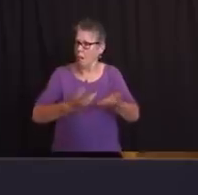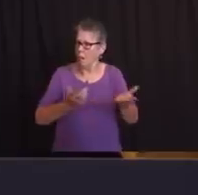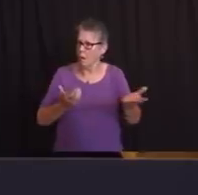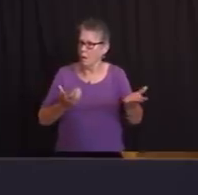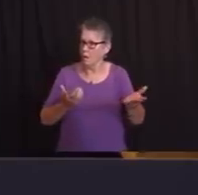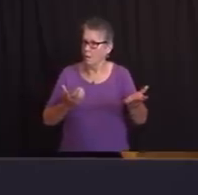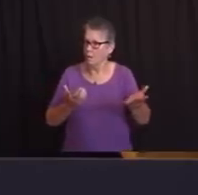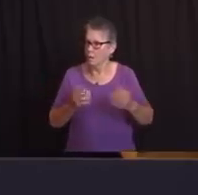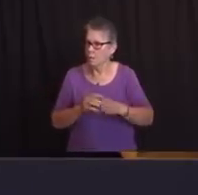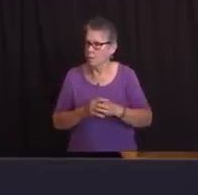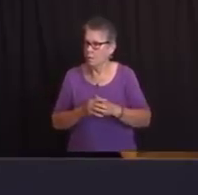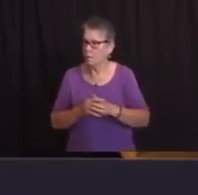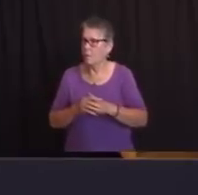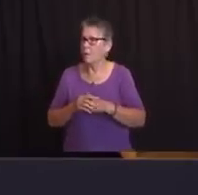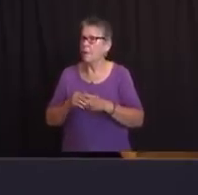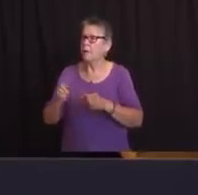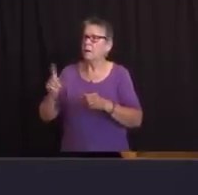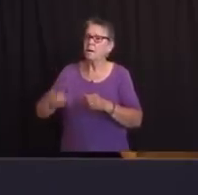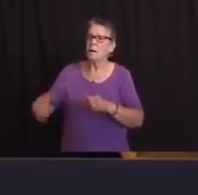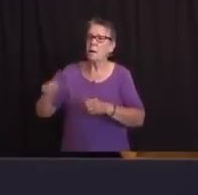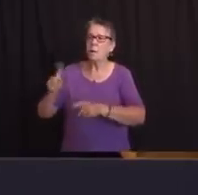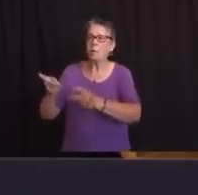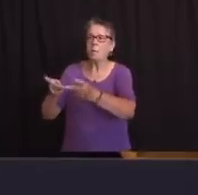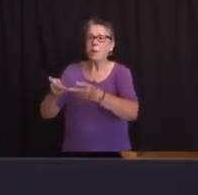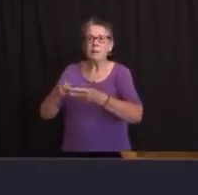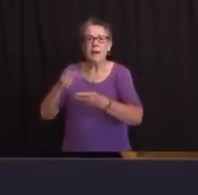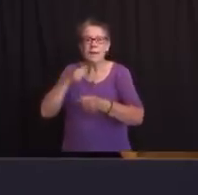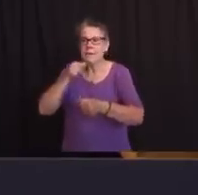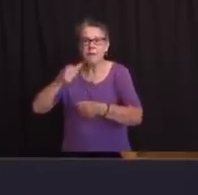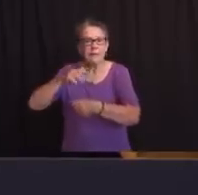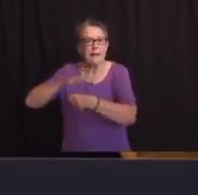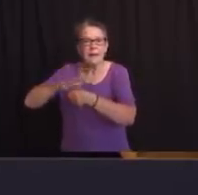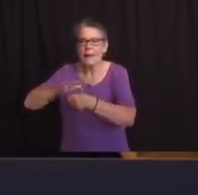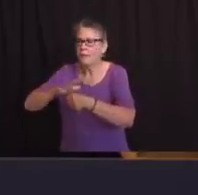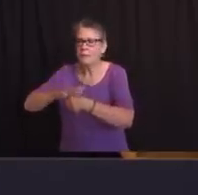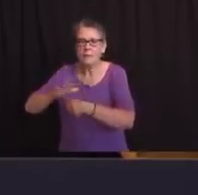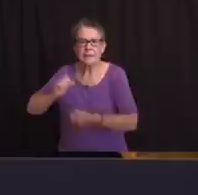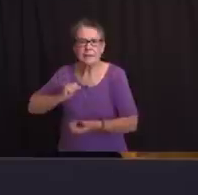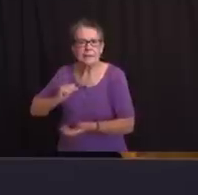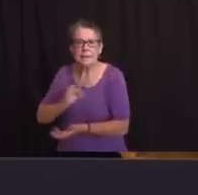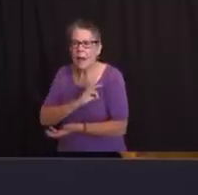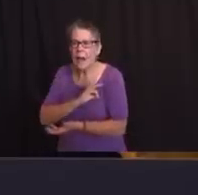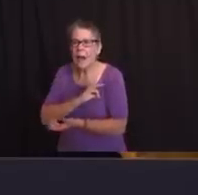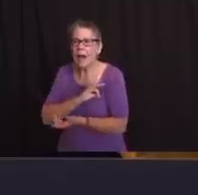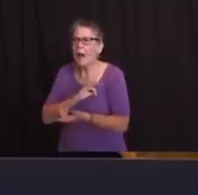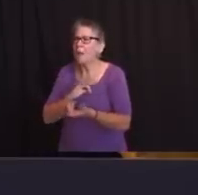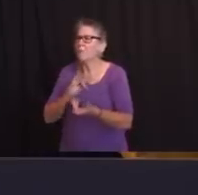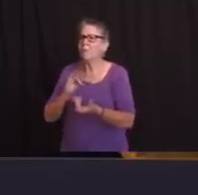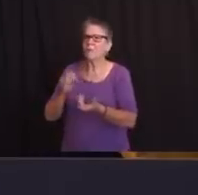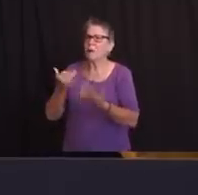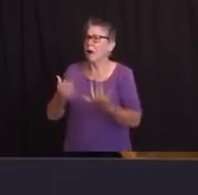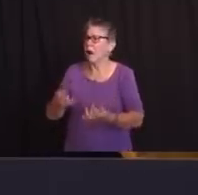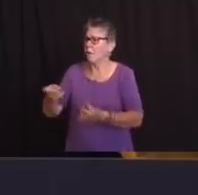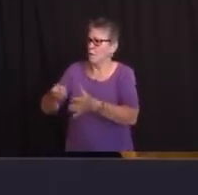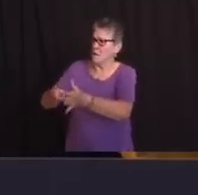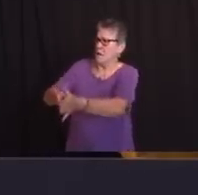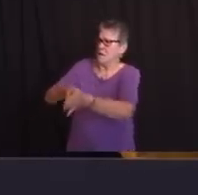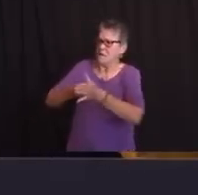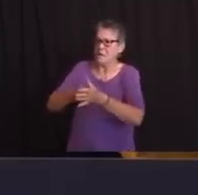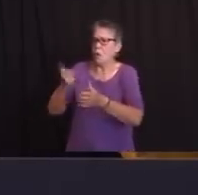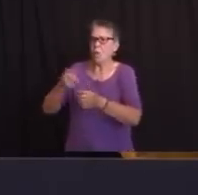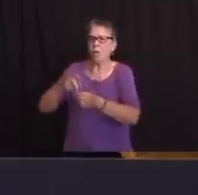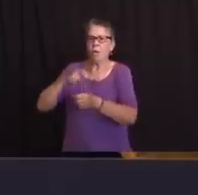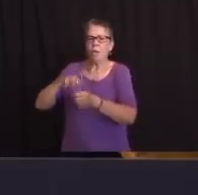contribute to the worker shortage? And then a final related question. I was at a press conference last